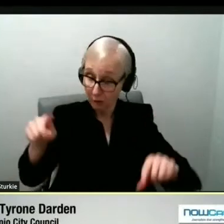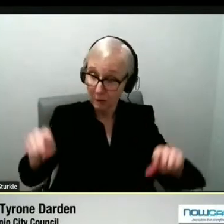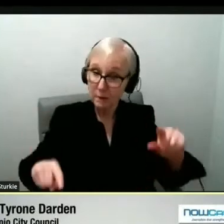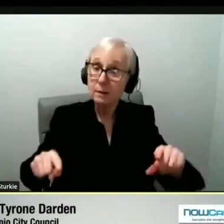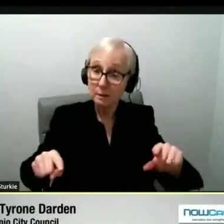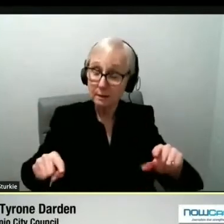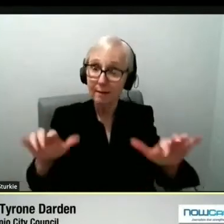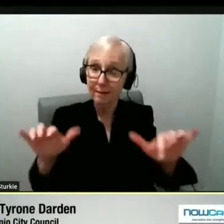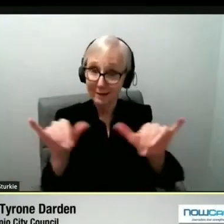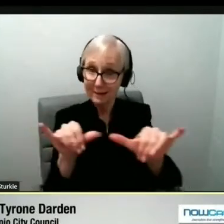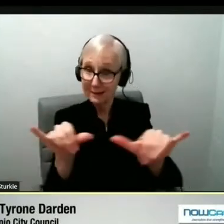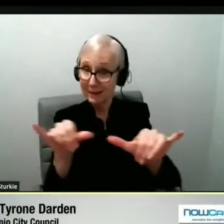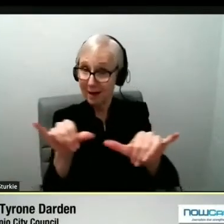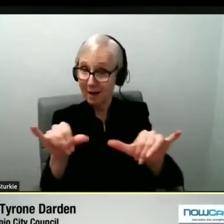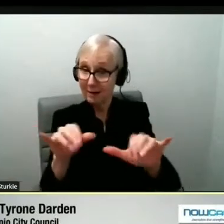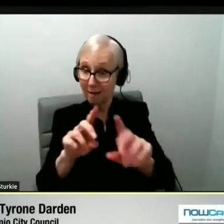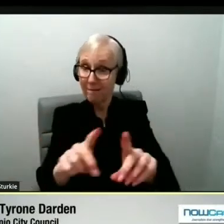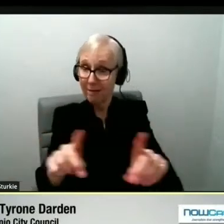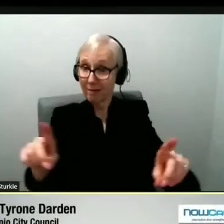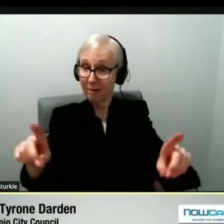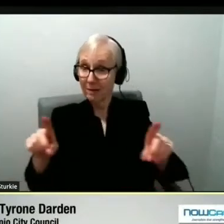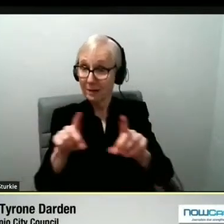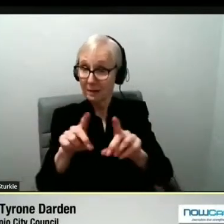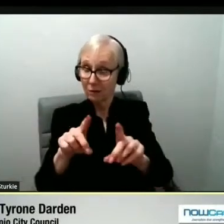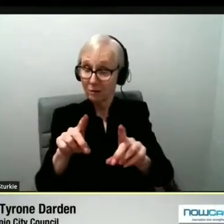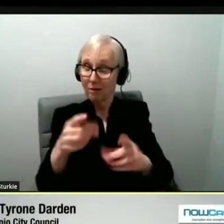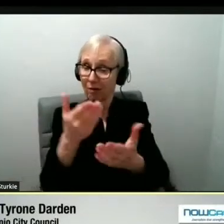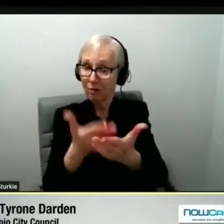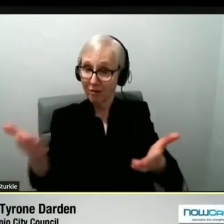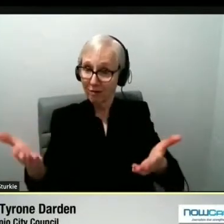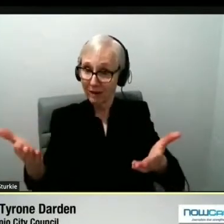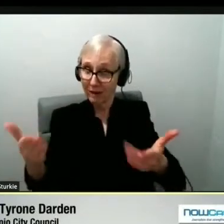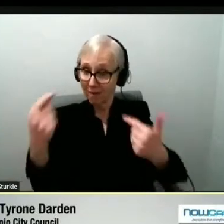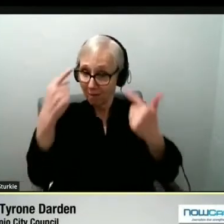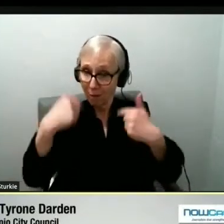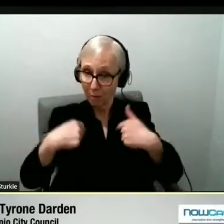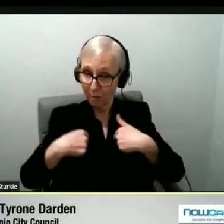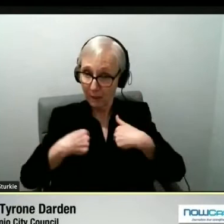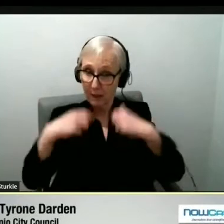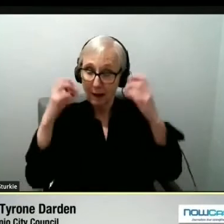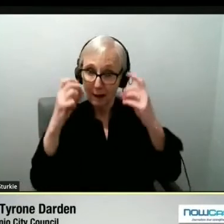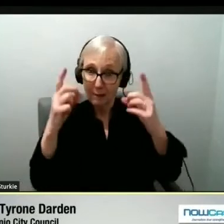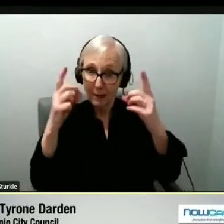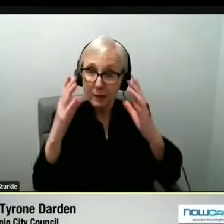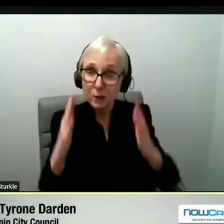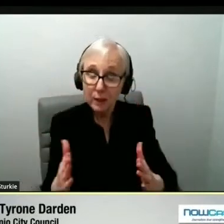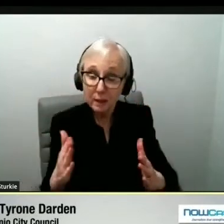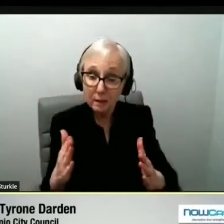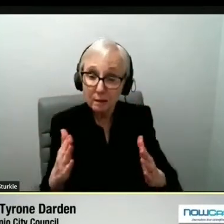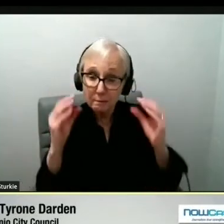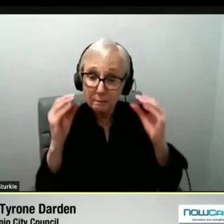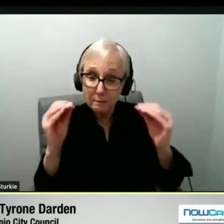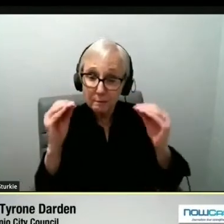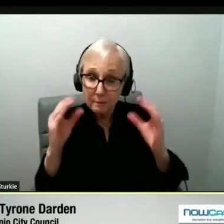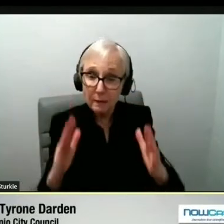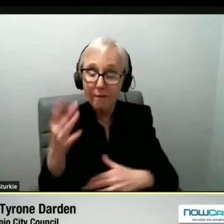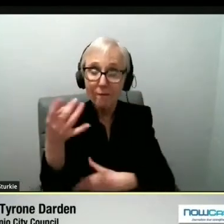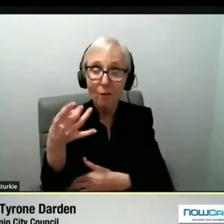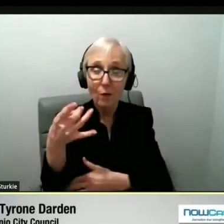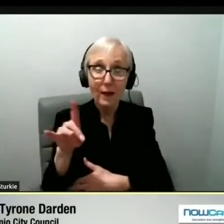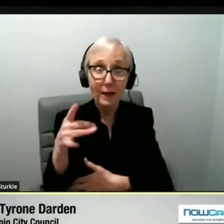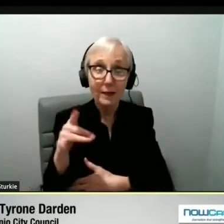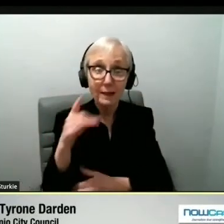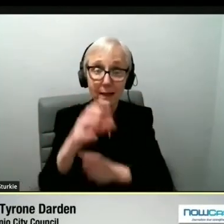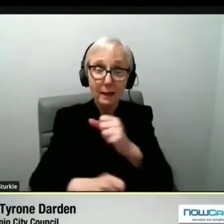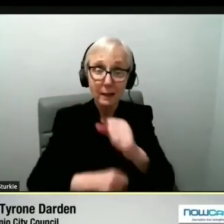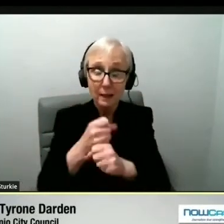in the size of our district, there's a lot of different things that you need to bring to the table. For me, I'm an educator. I've been educating our district for 18 years,